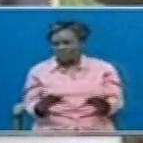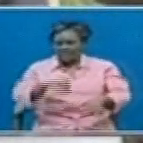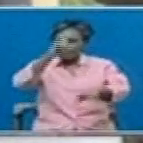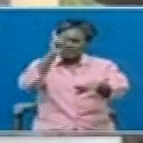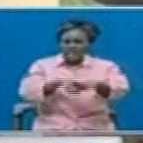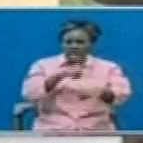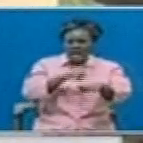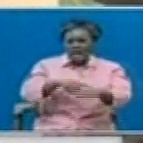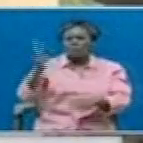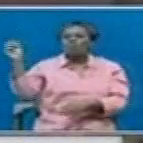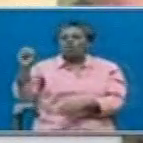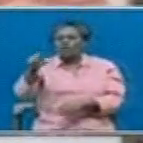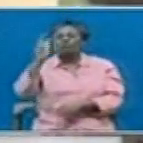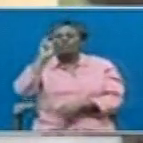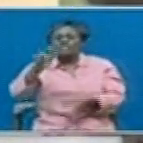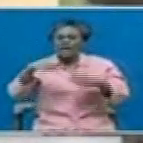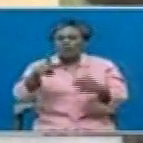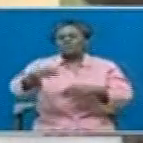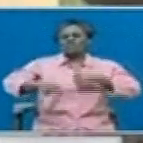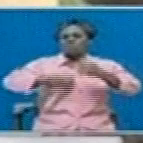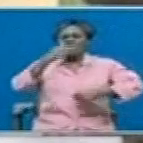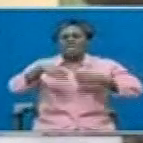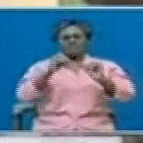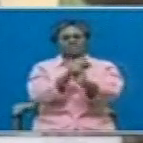Wakati wa Moyale mliona vile hakureact.